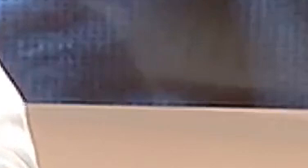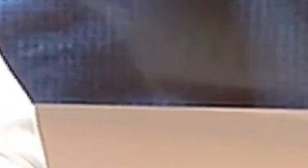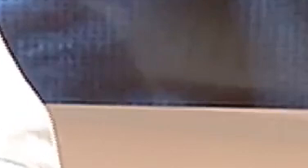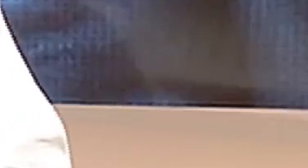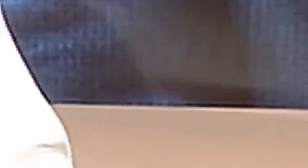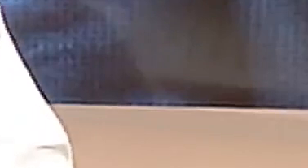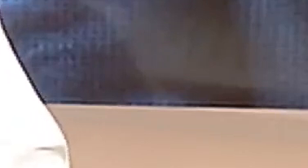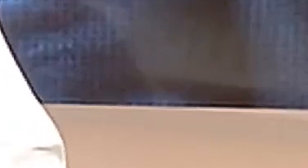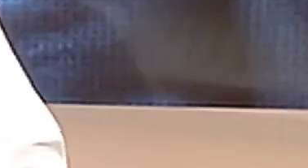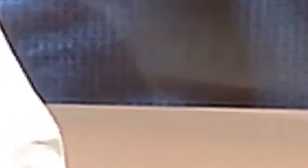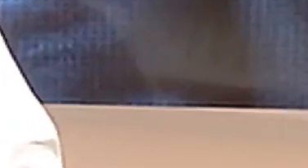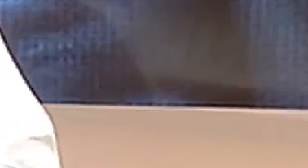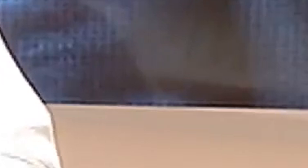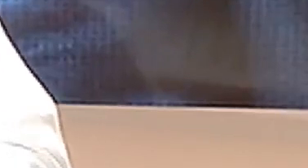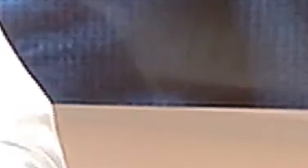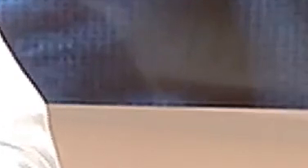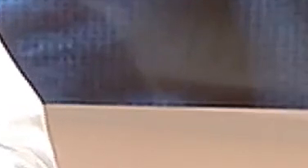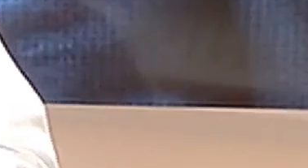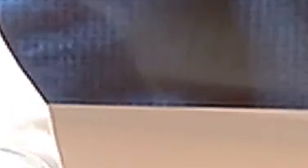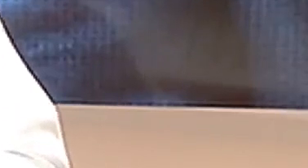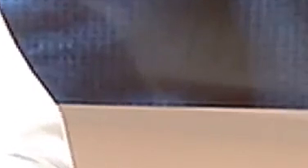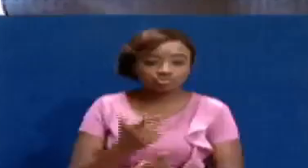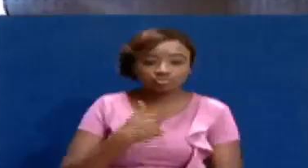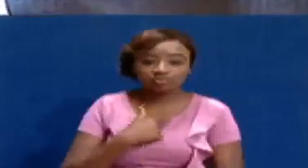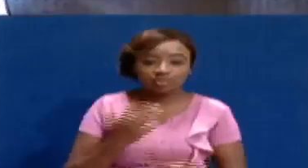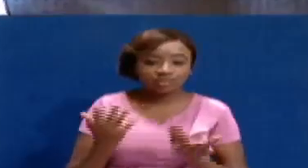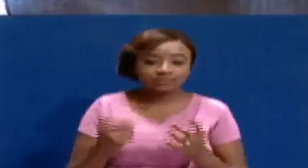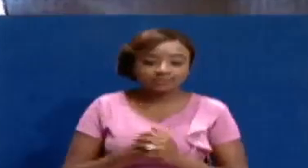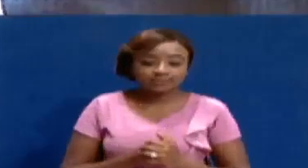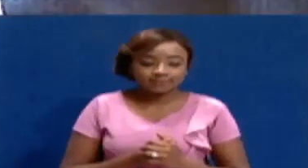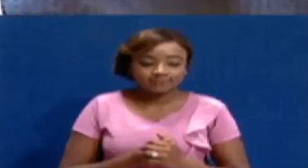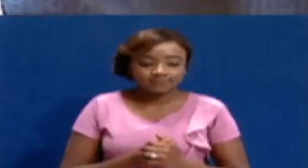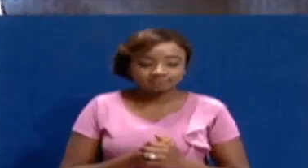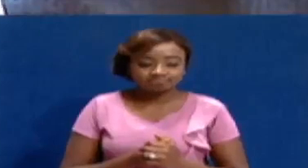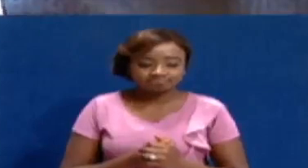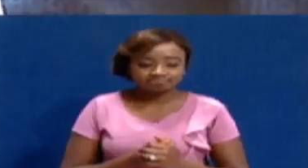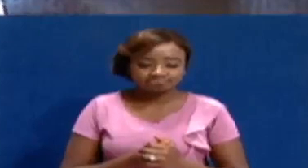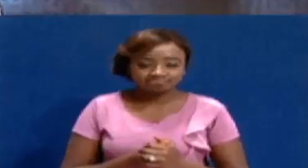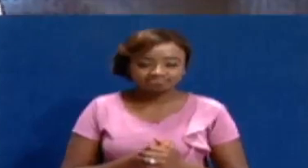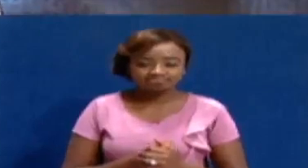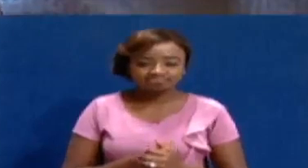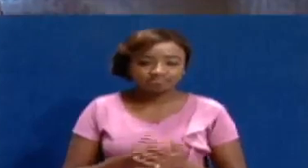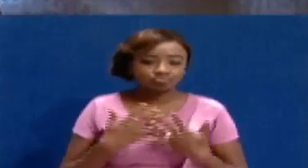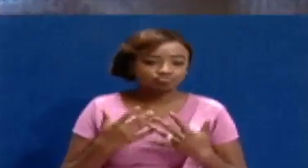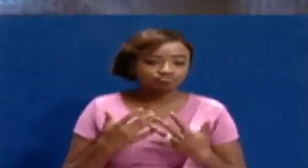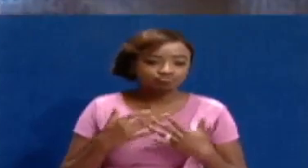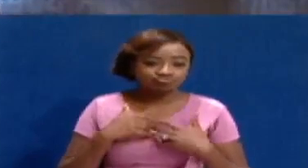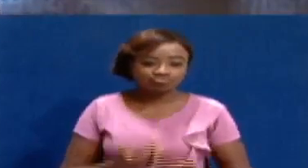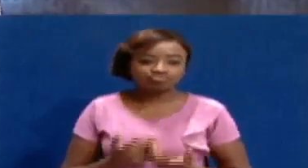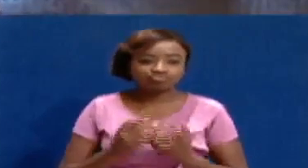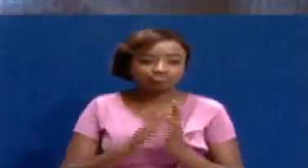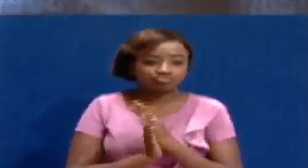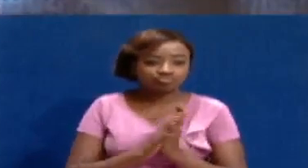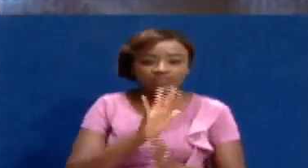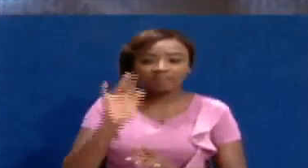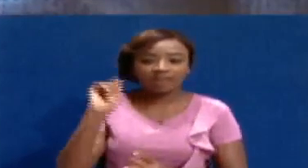On my kicker tonight, I reluctantly make reference to the increasingly tired analogy of Kenyans